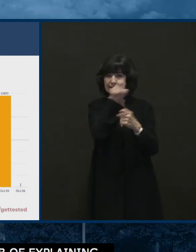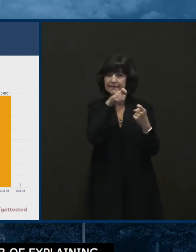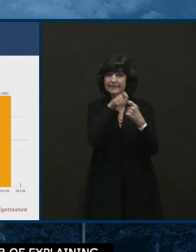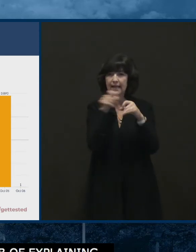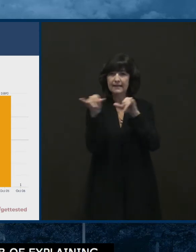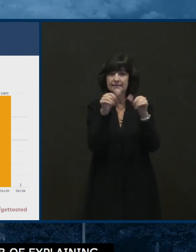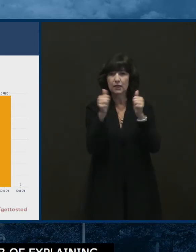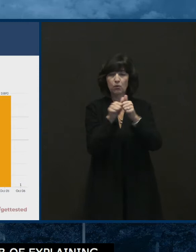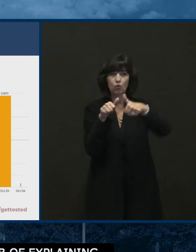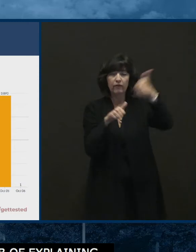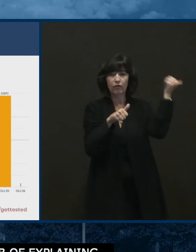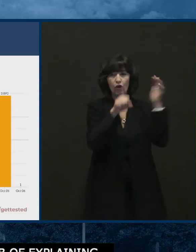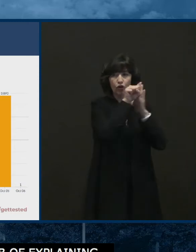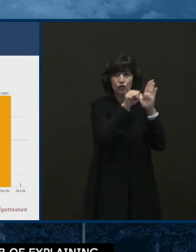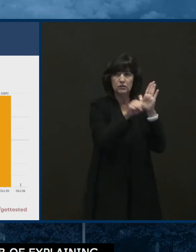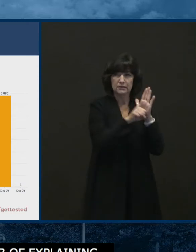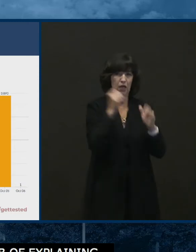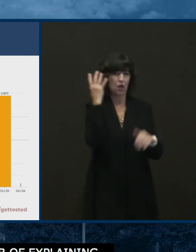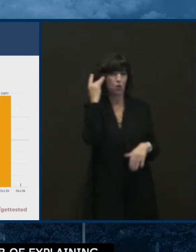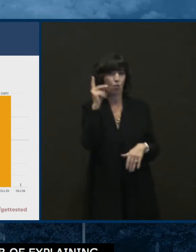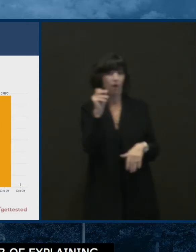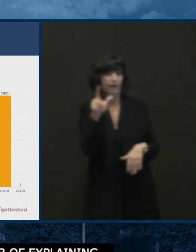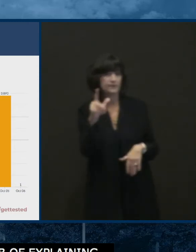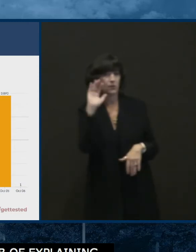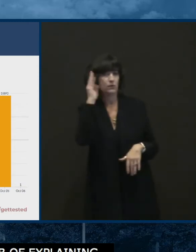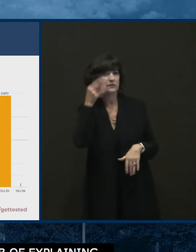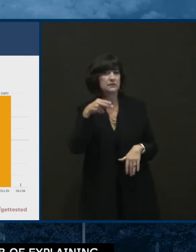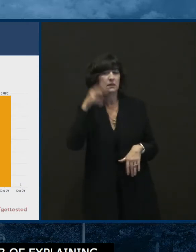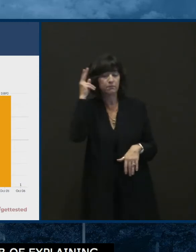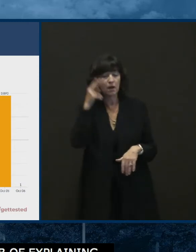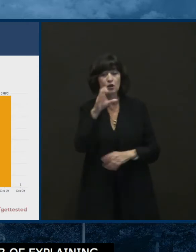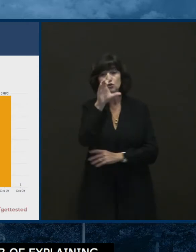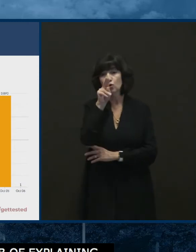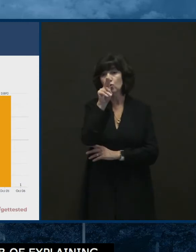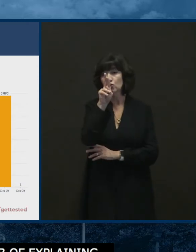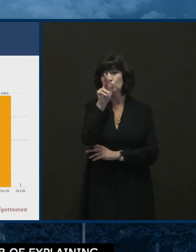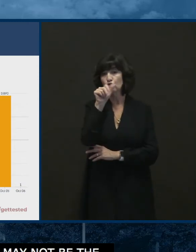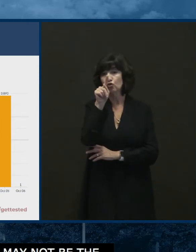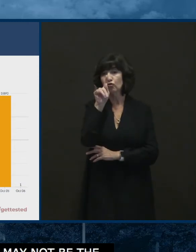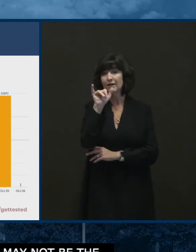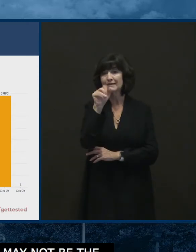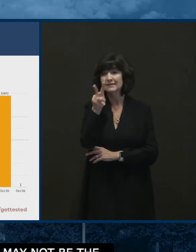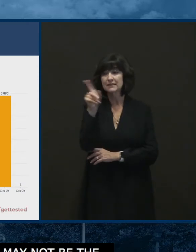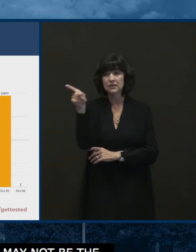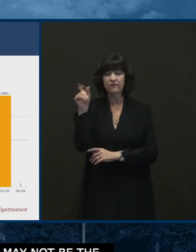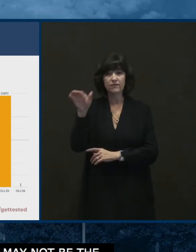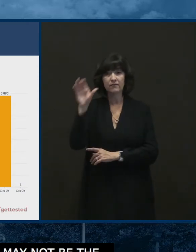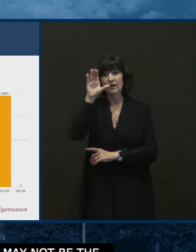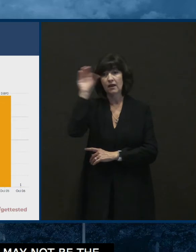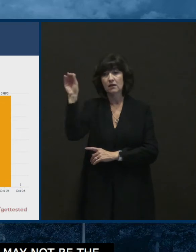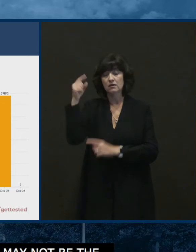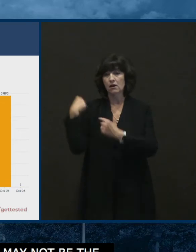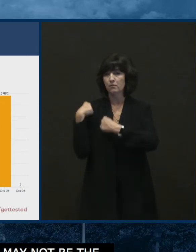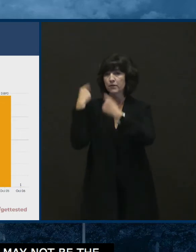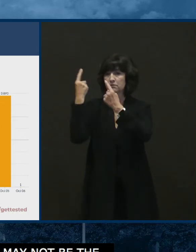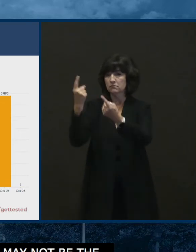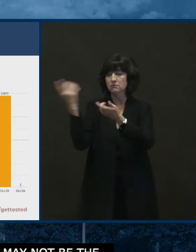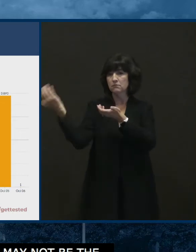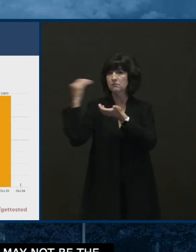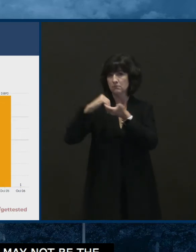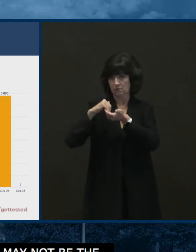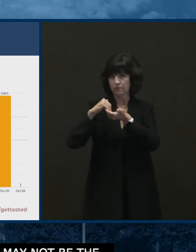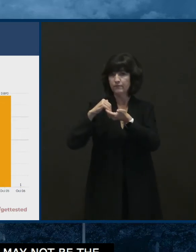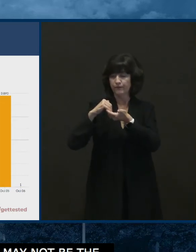just let people know what we've done with Curative. So Curative, we've been in partnership with since May. It's one of multiple labs that we use in the